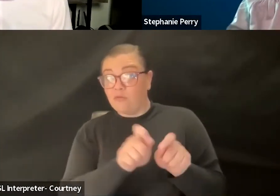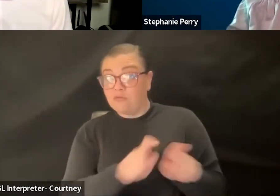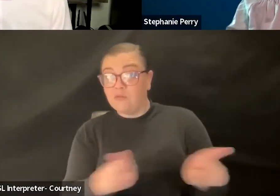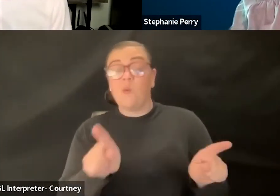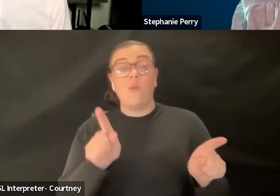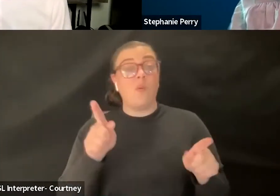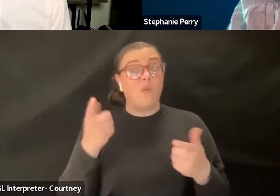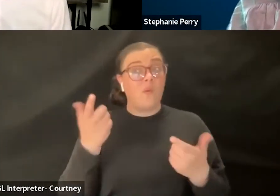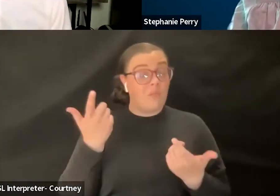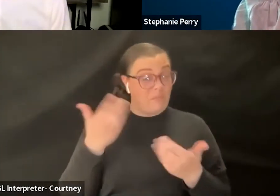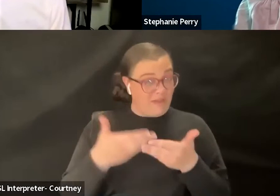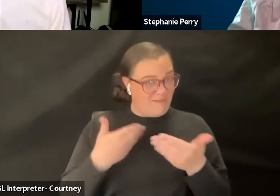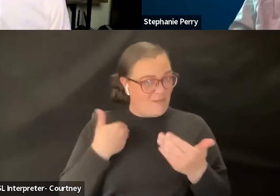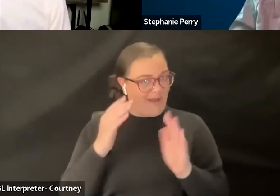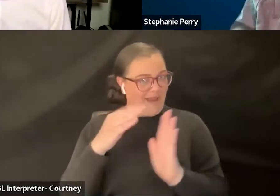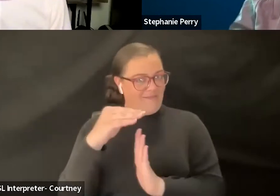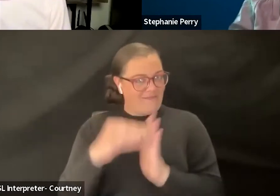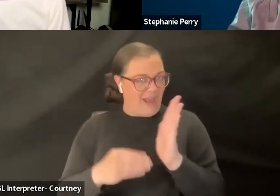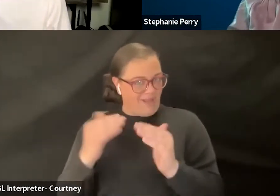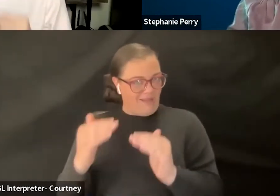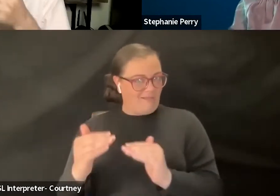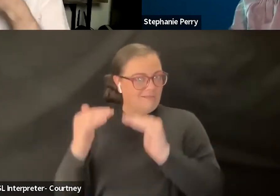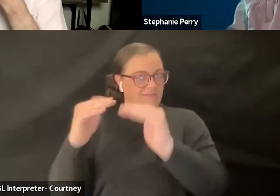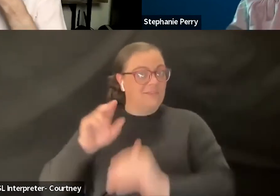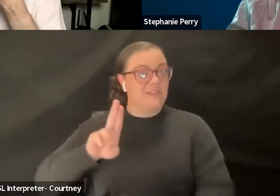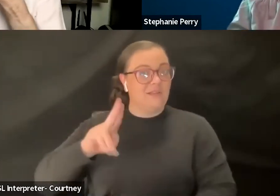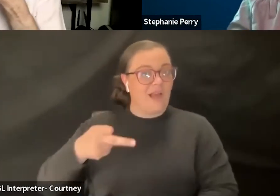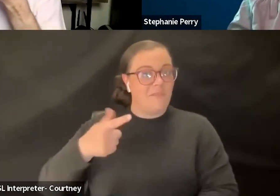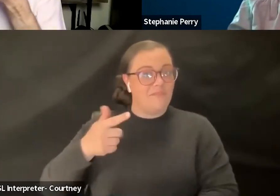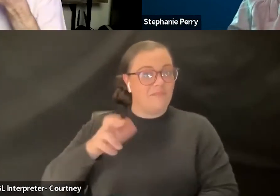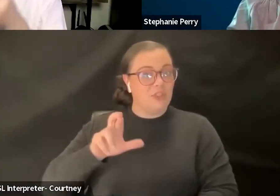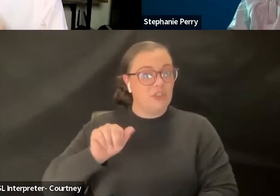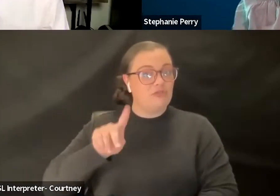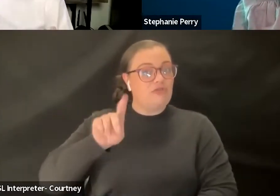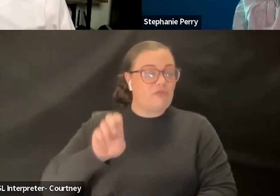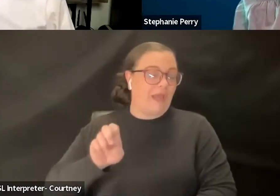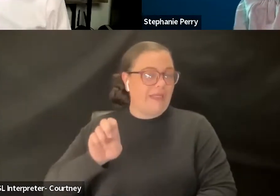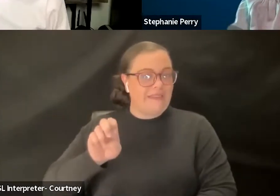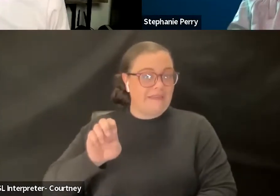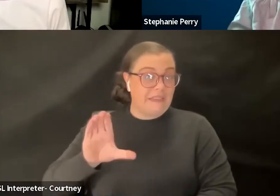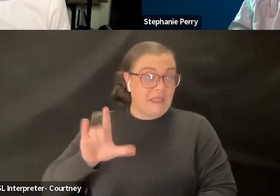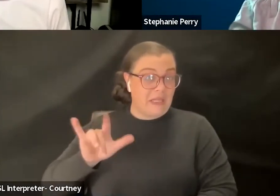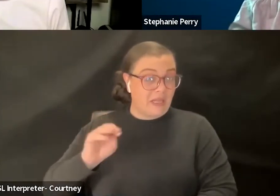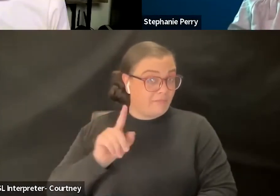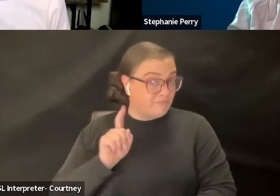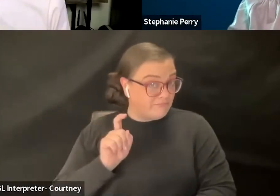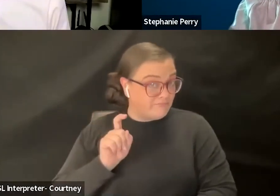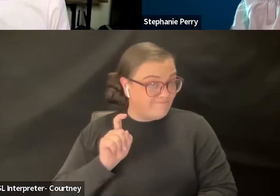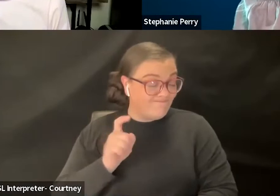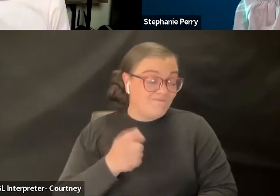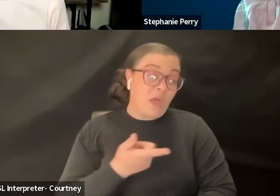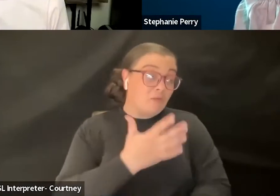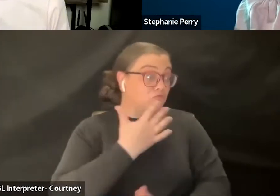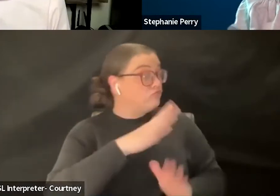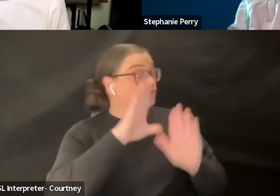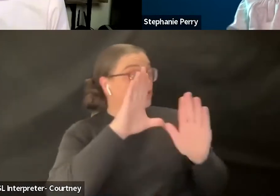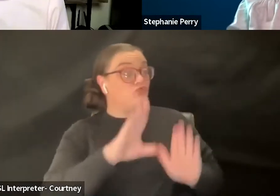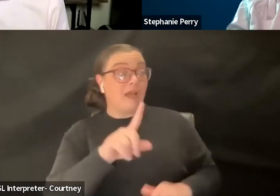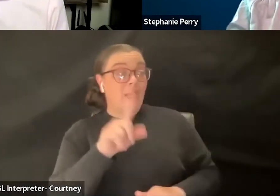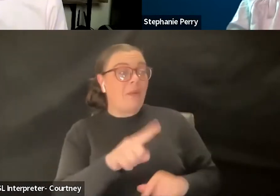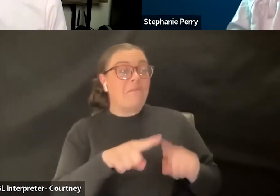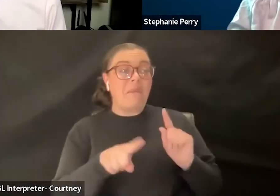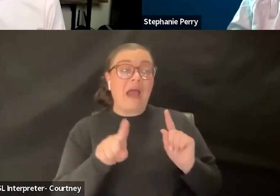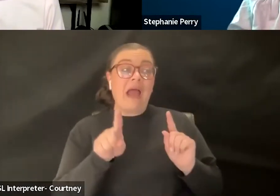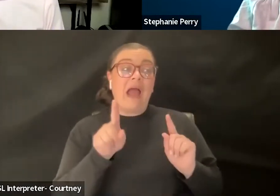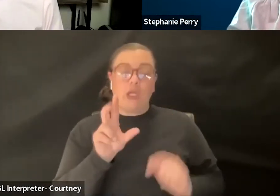great question, Ben, and no. It is unfortunate that there's a lot of misinformation floating out in our